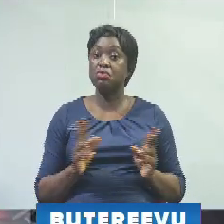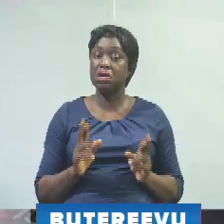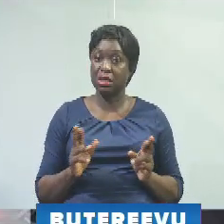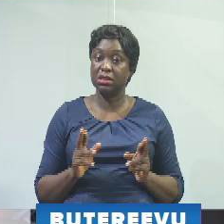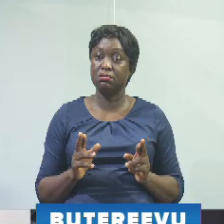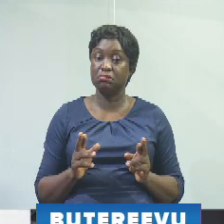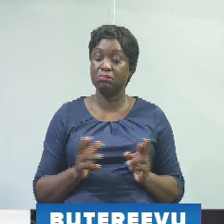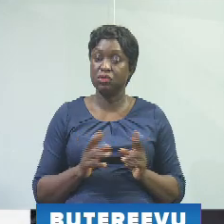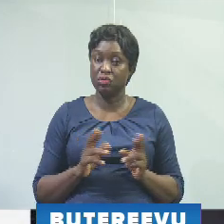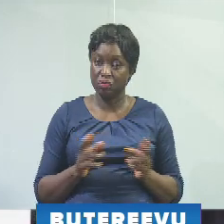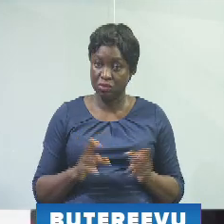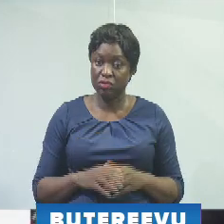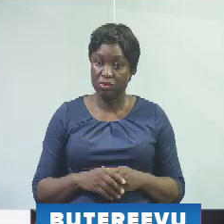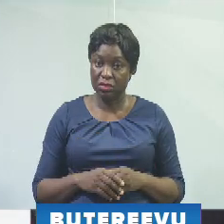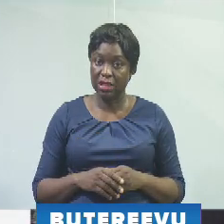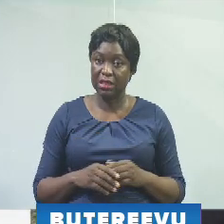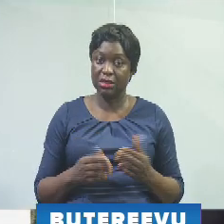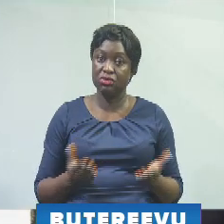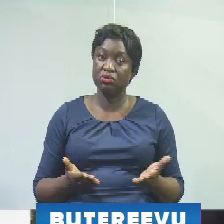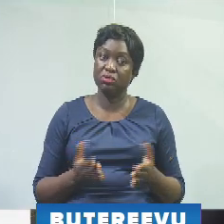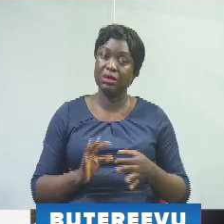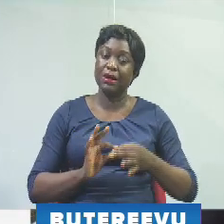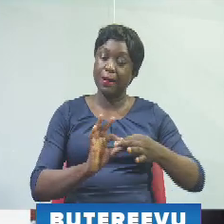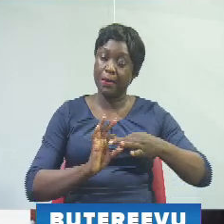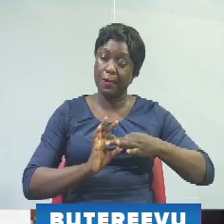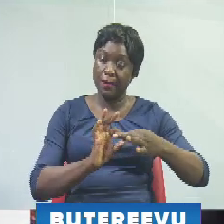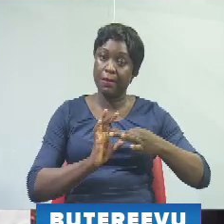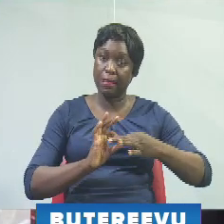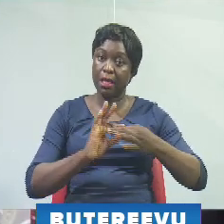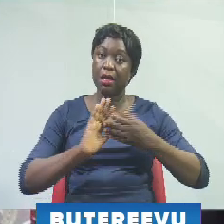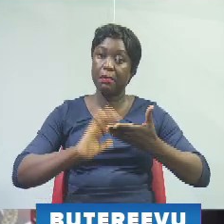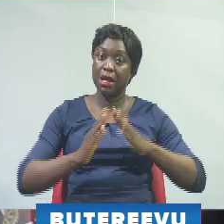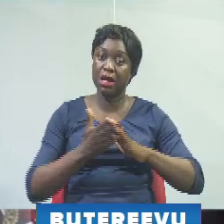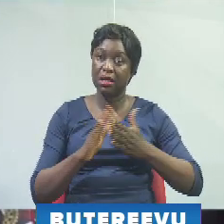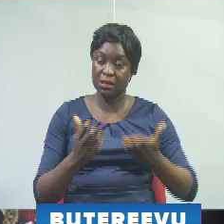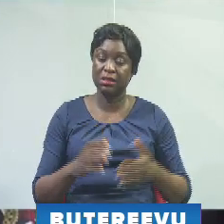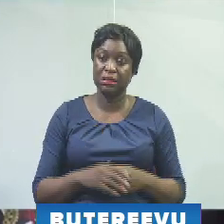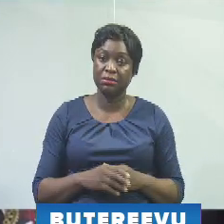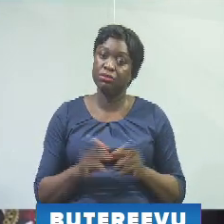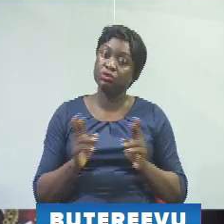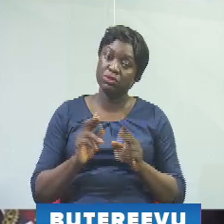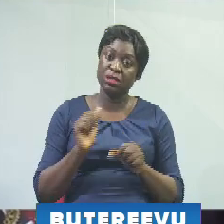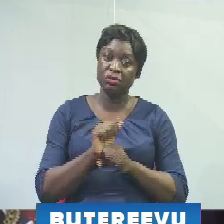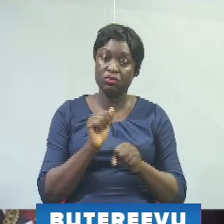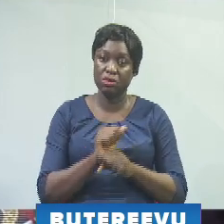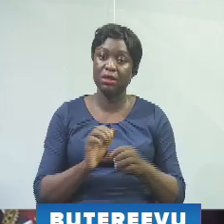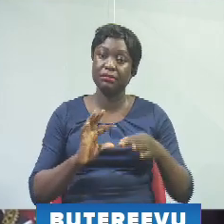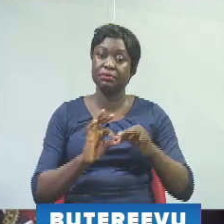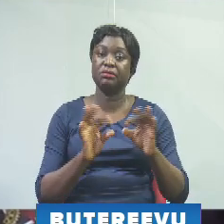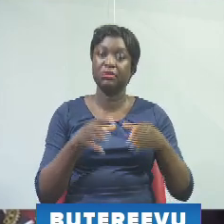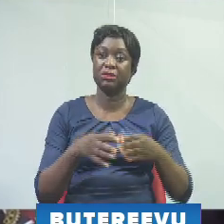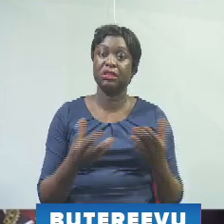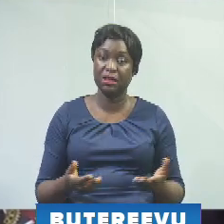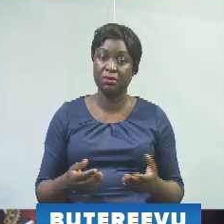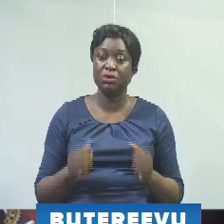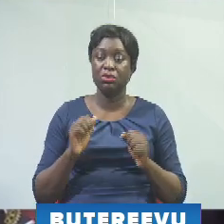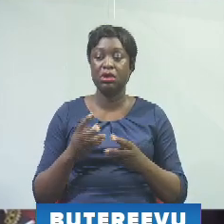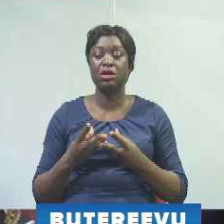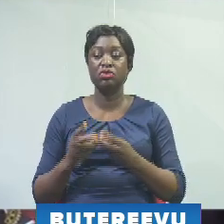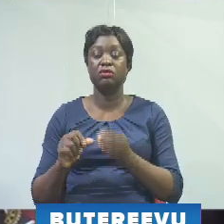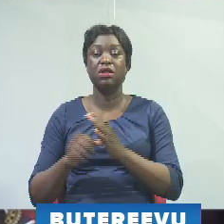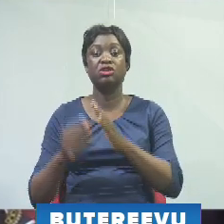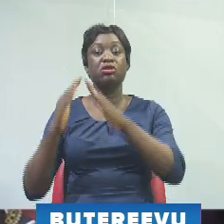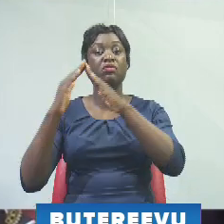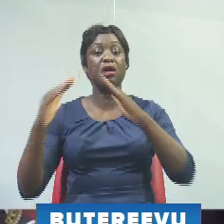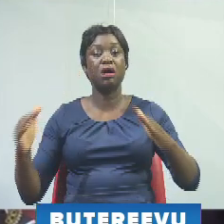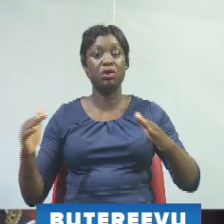up the partnership. We are ready to work with them so that we can address the issue of housing